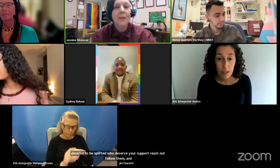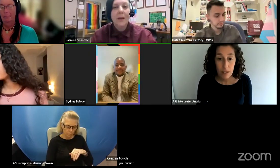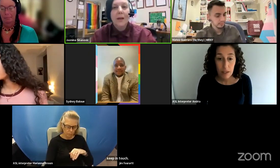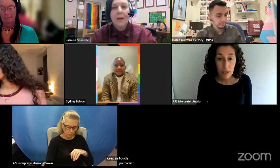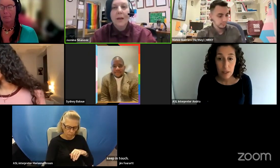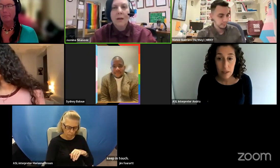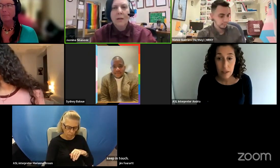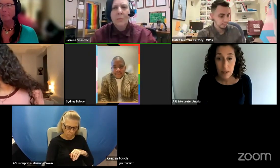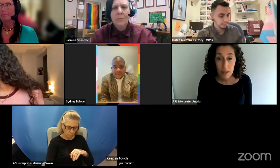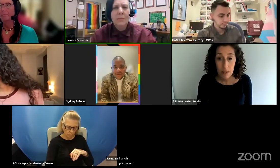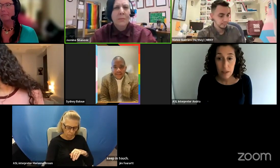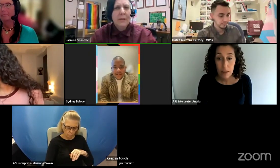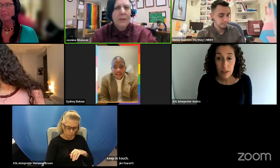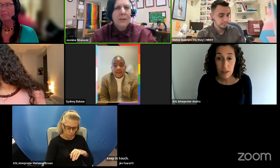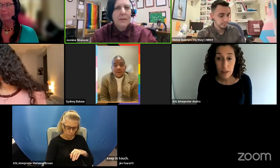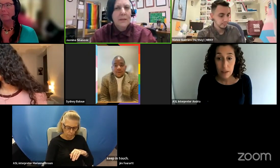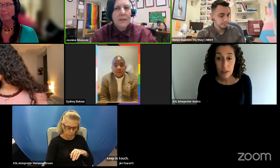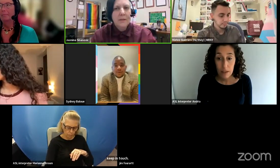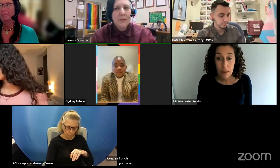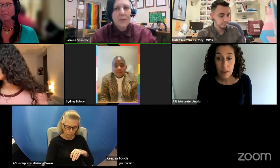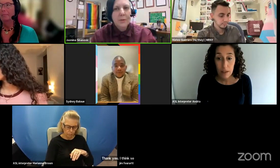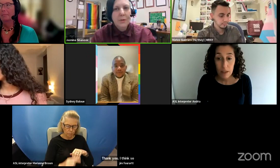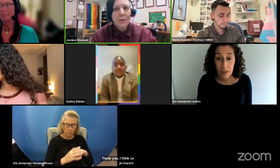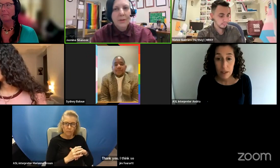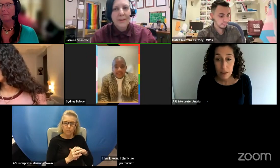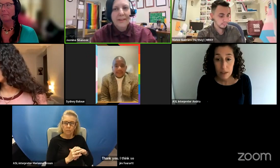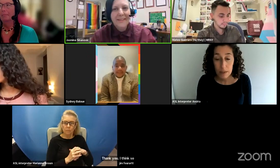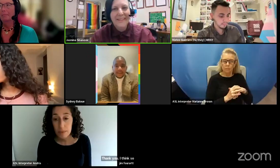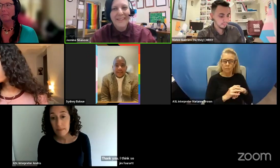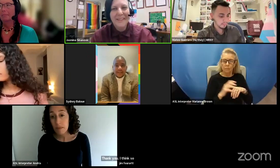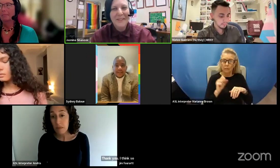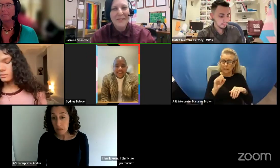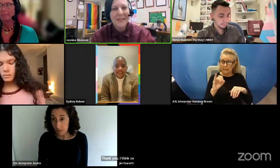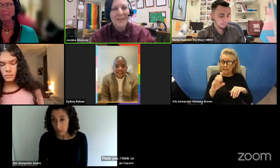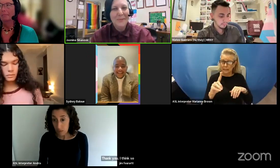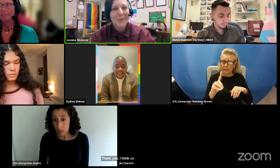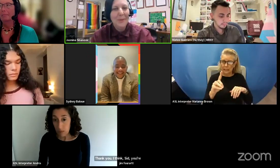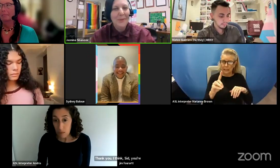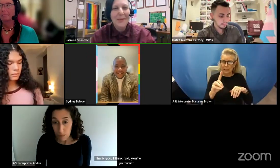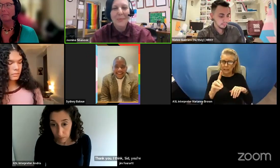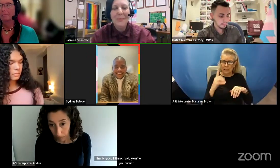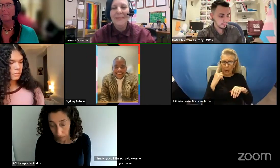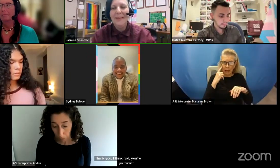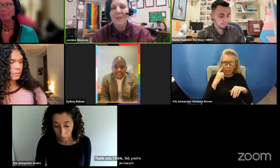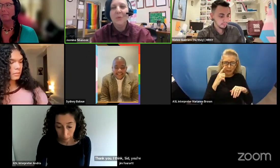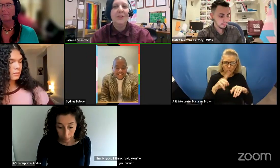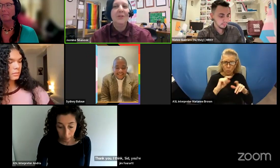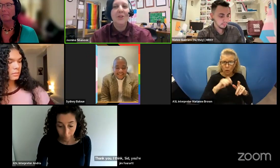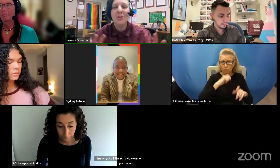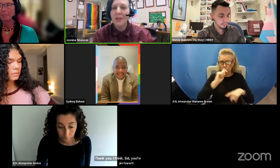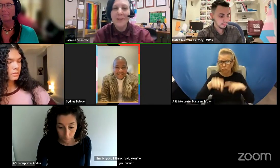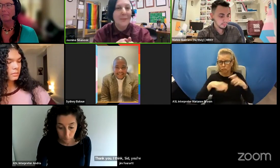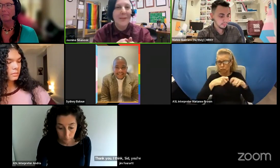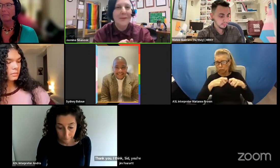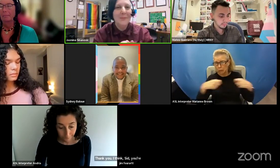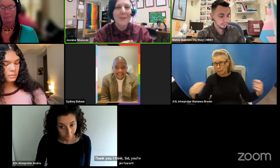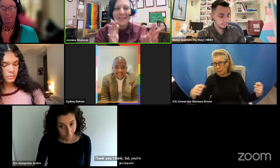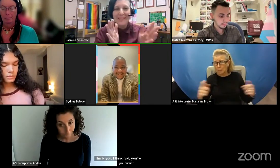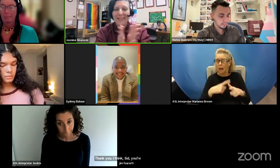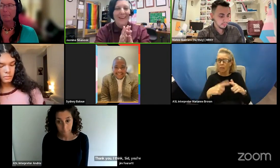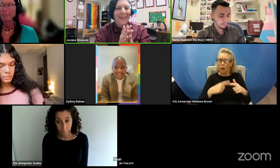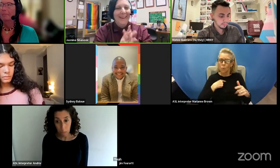Thank you. I think Sid, you get to wrap us up, and then we're gonna just share